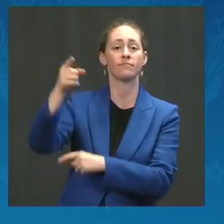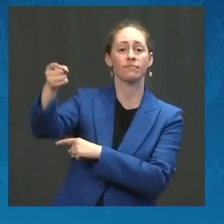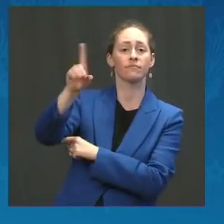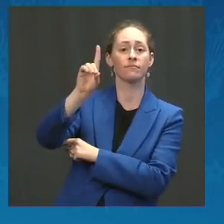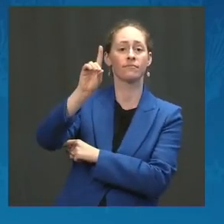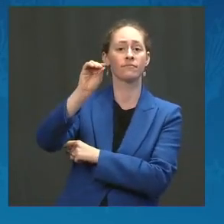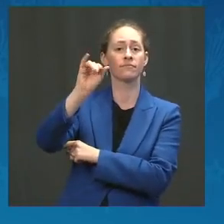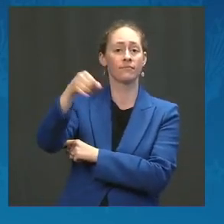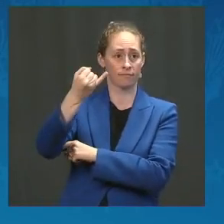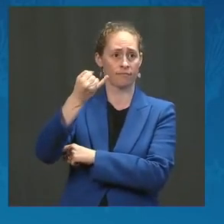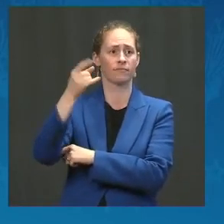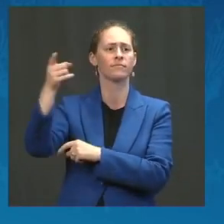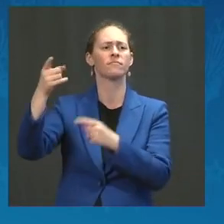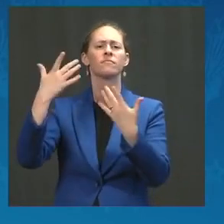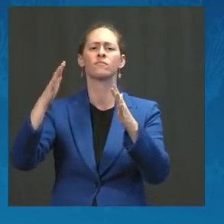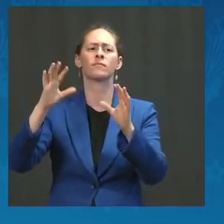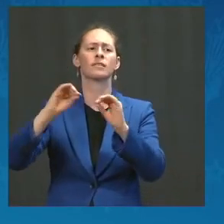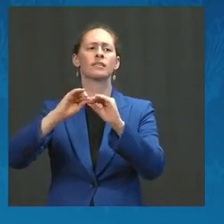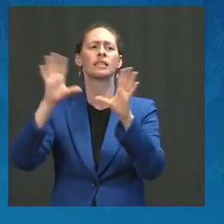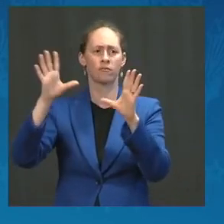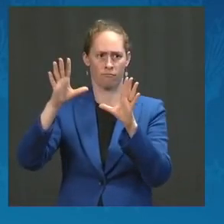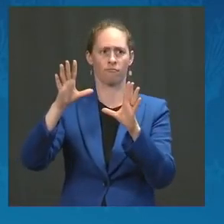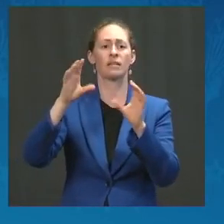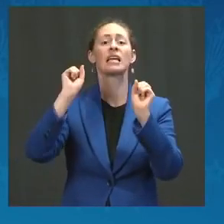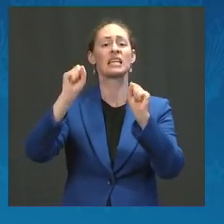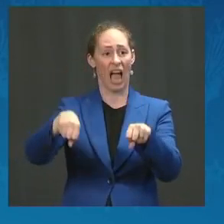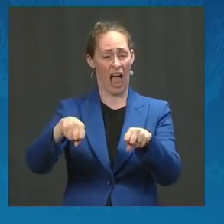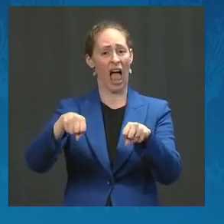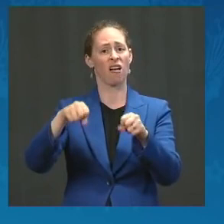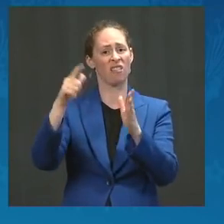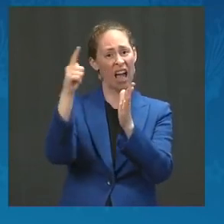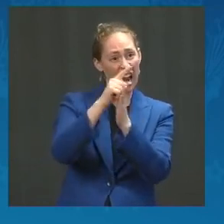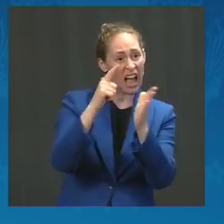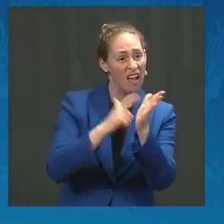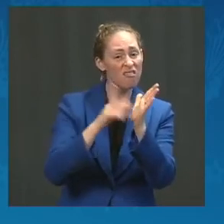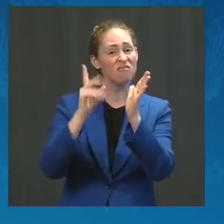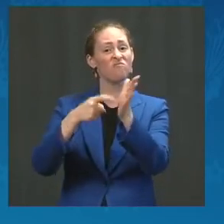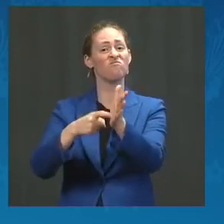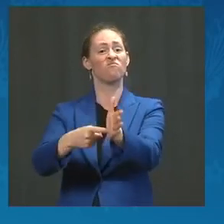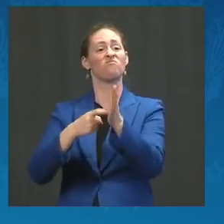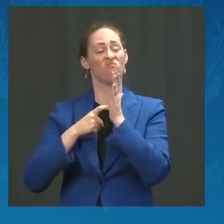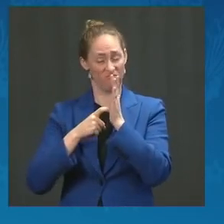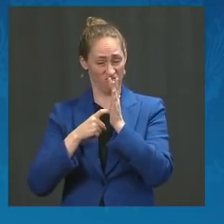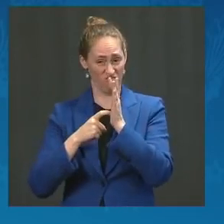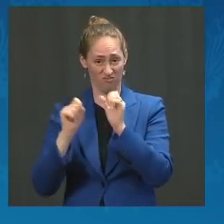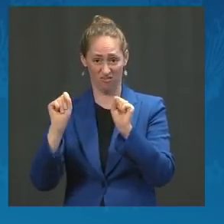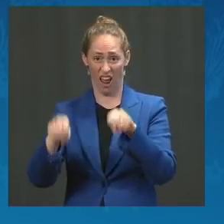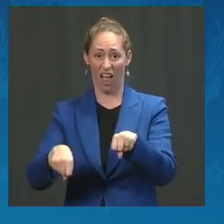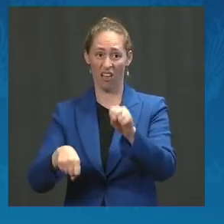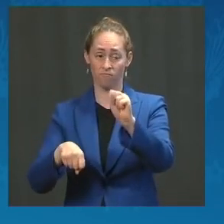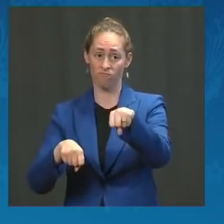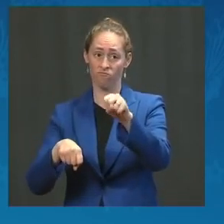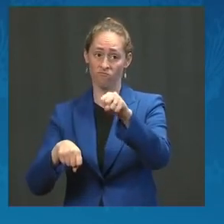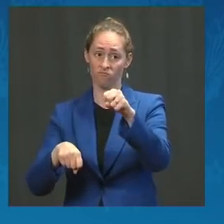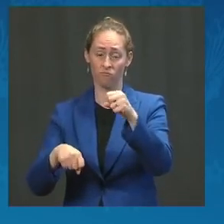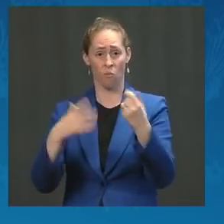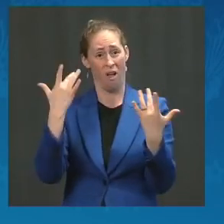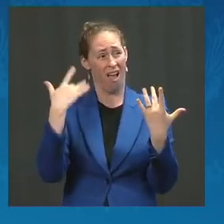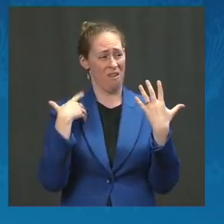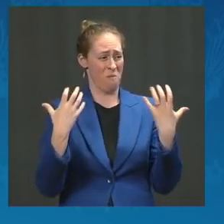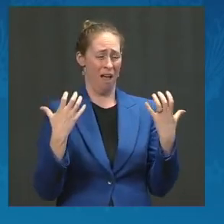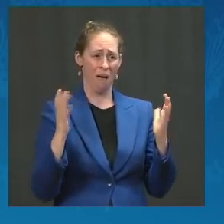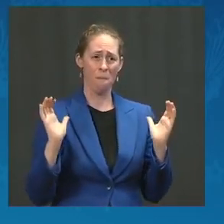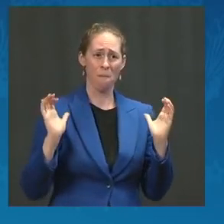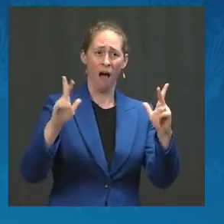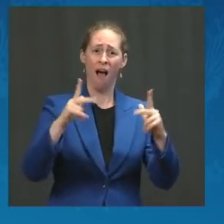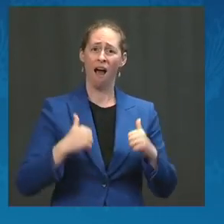require COVID-19 vaccines. We all want our lives to get back to normal. And fully